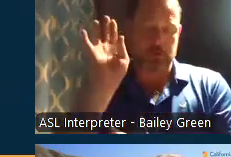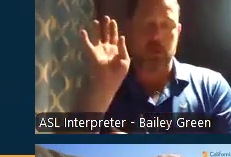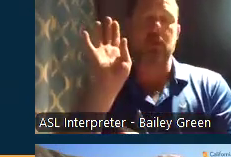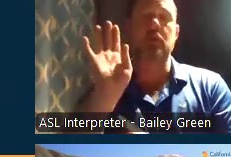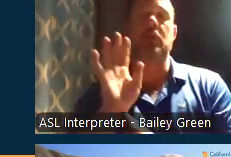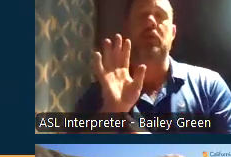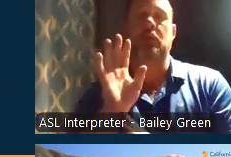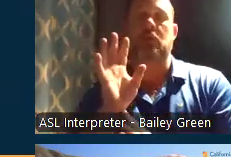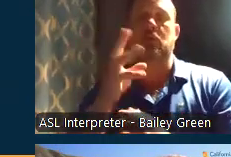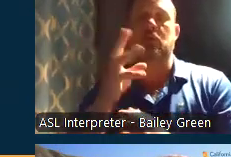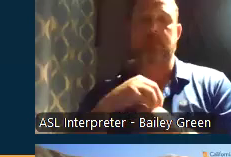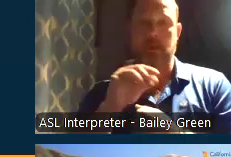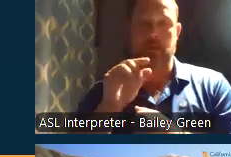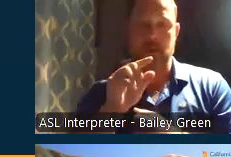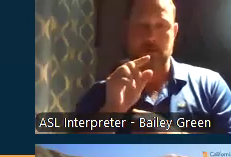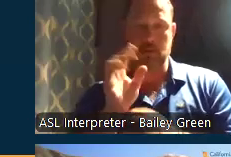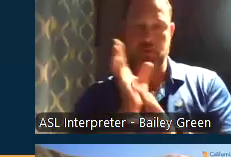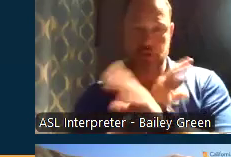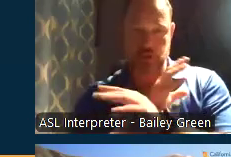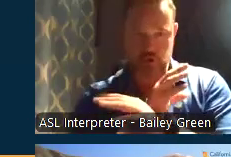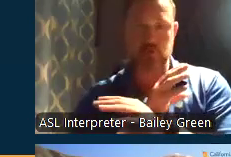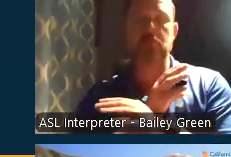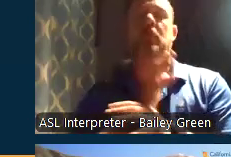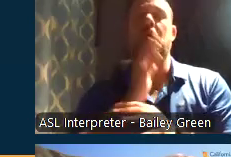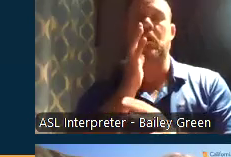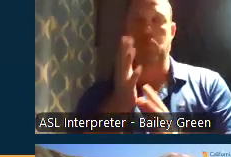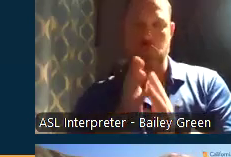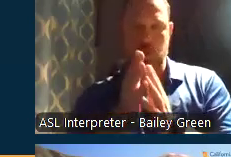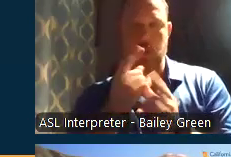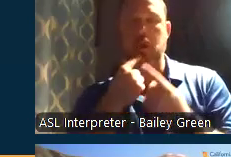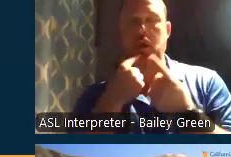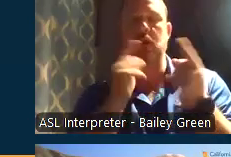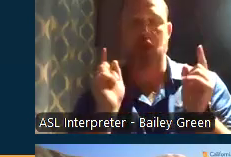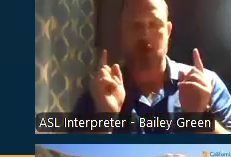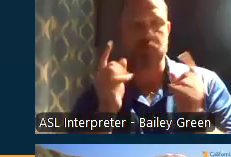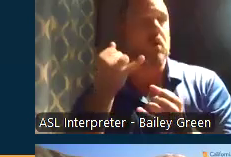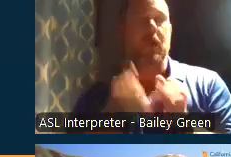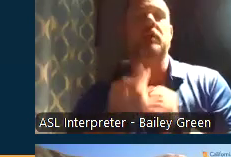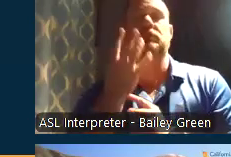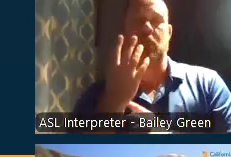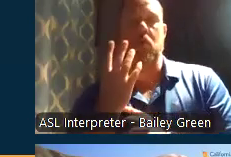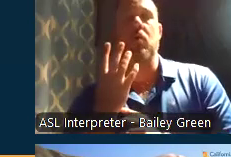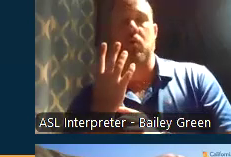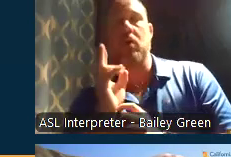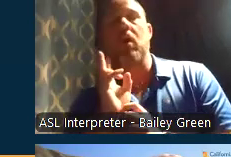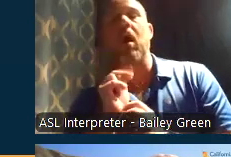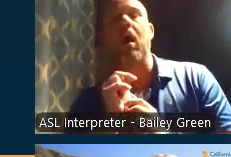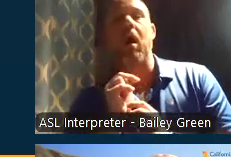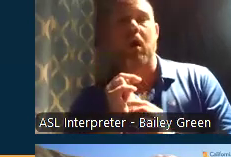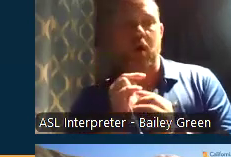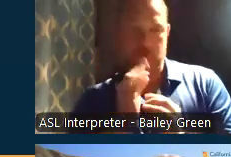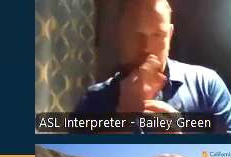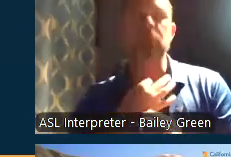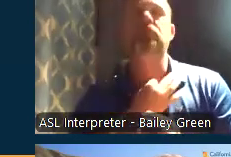function within Zoom to ask a question, and I will announce your name or either the last 4 digits to unmute your line. Please